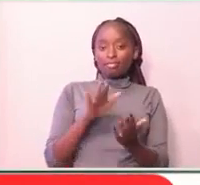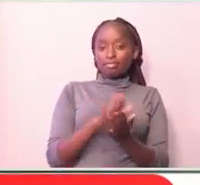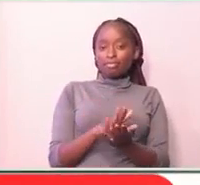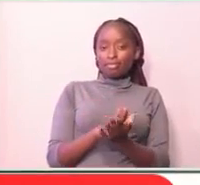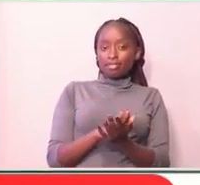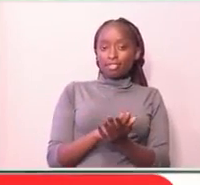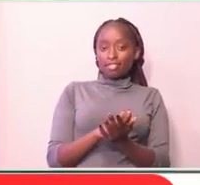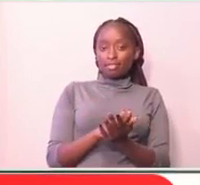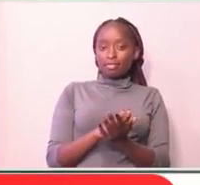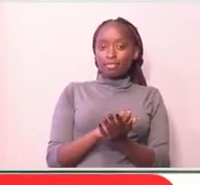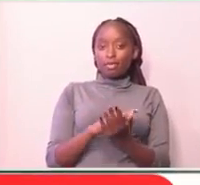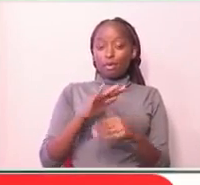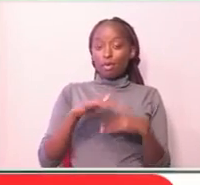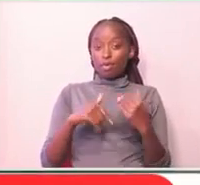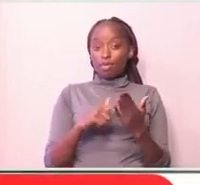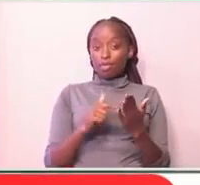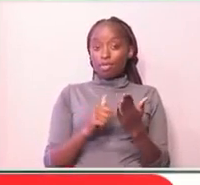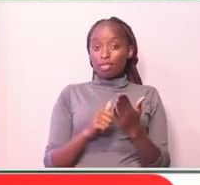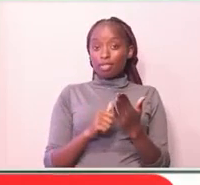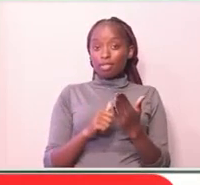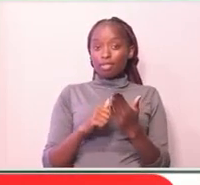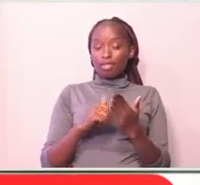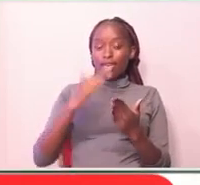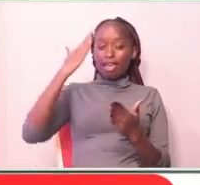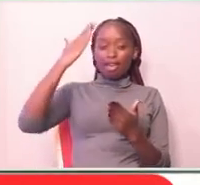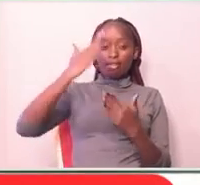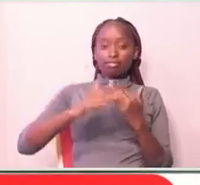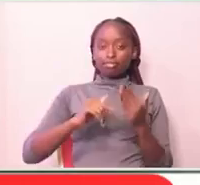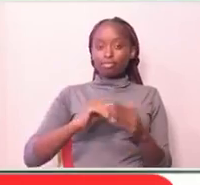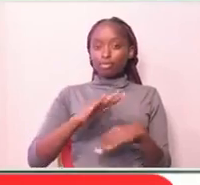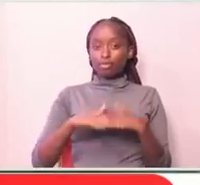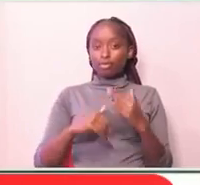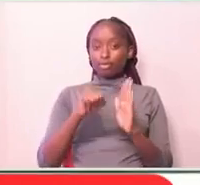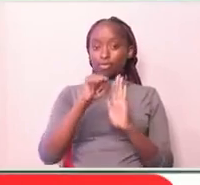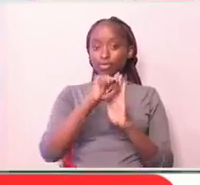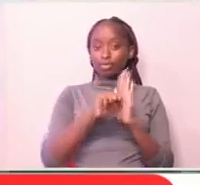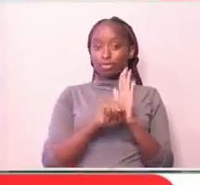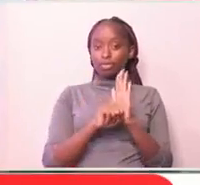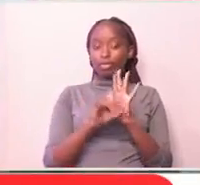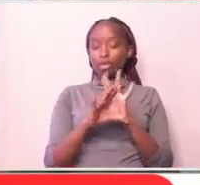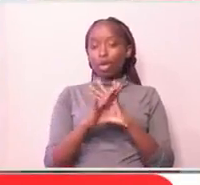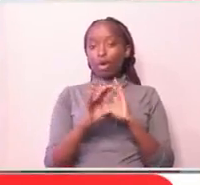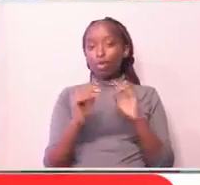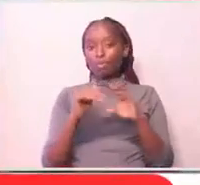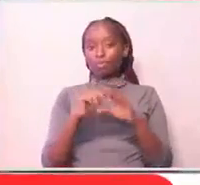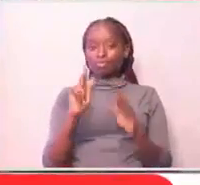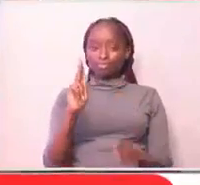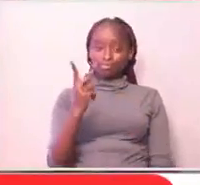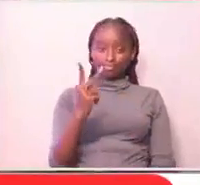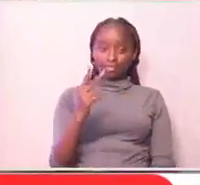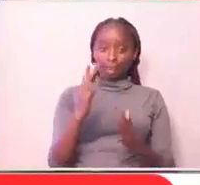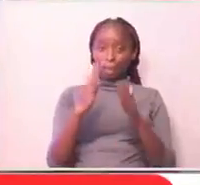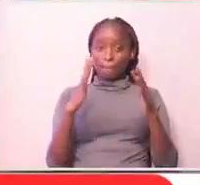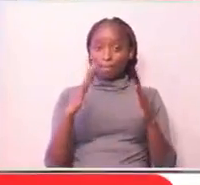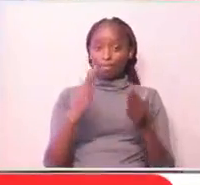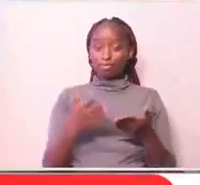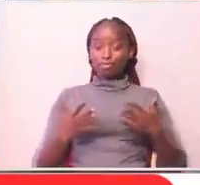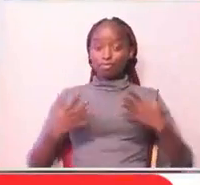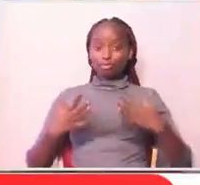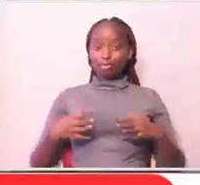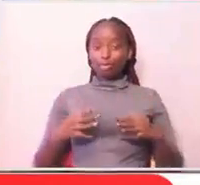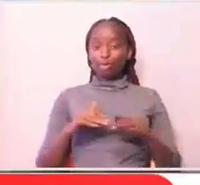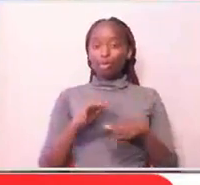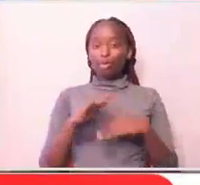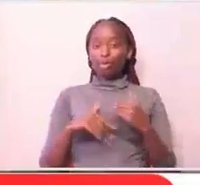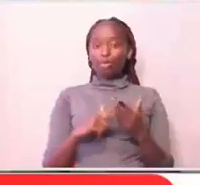over the complete end of statelessness in Kenya. A larger population of the community is found along